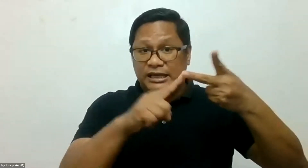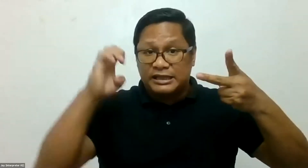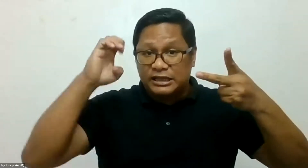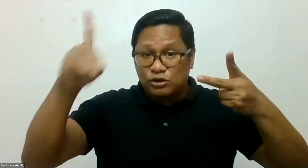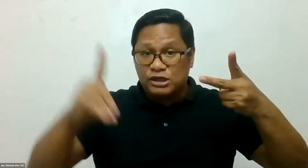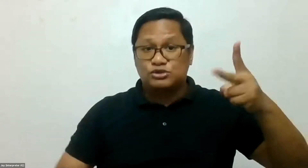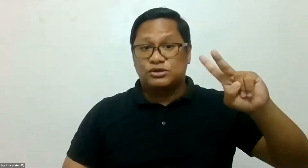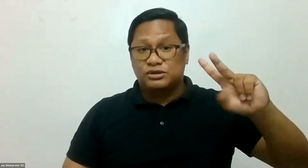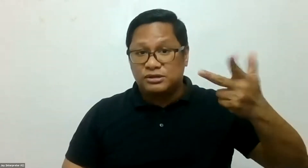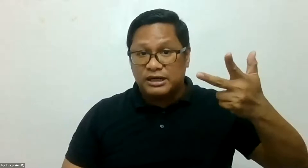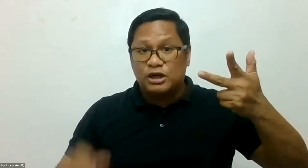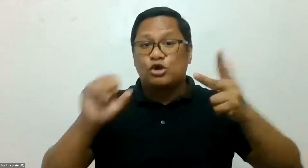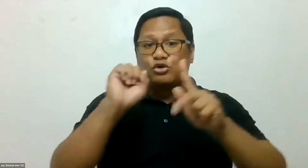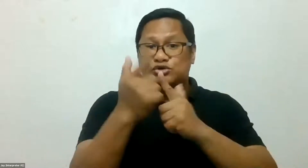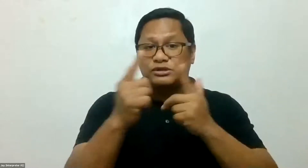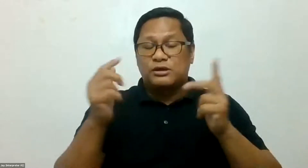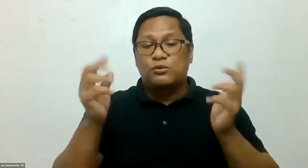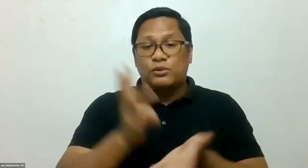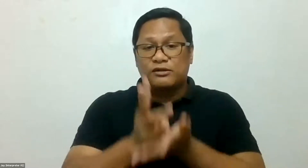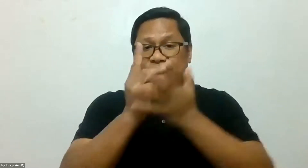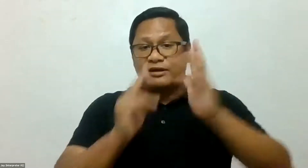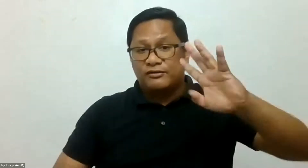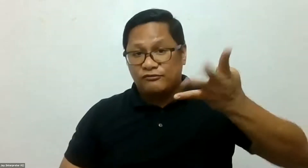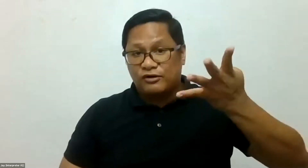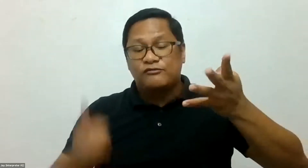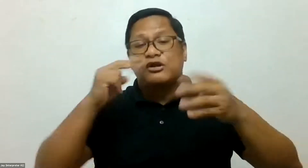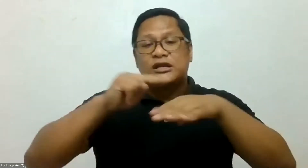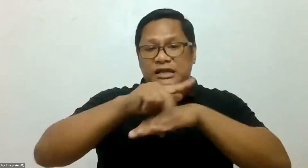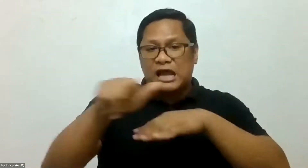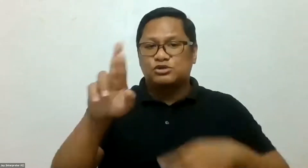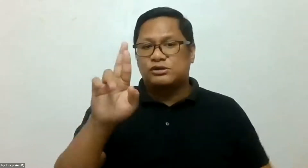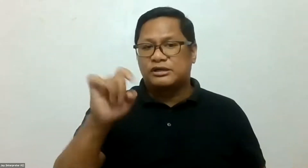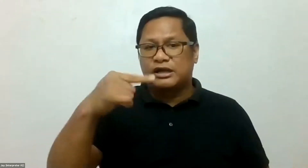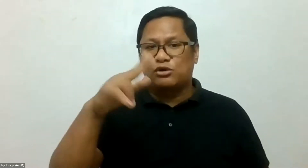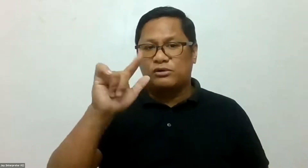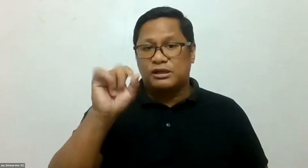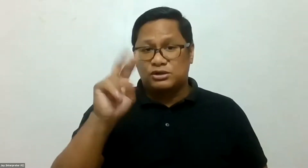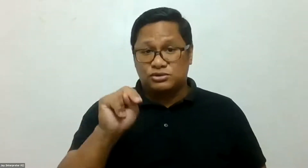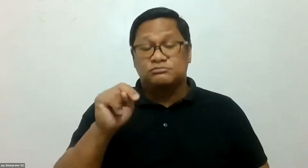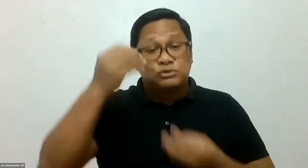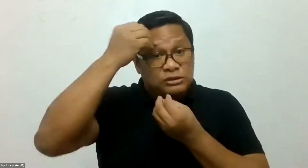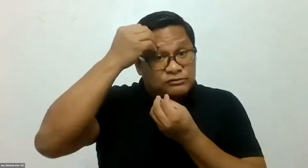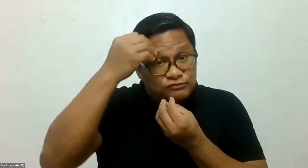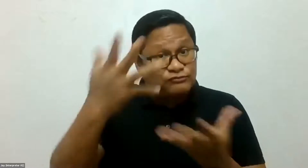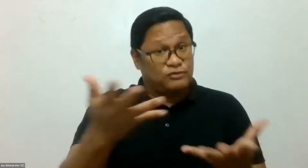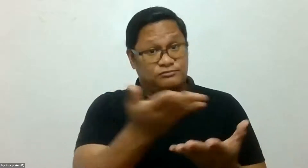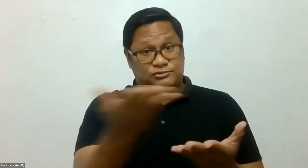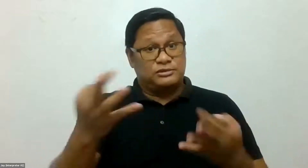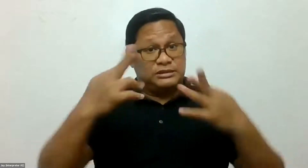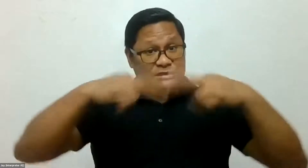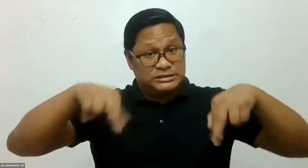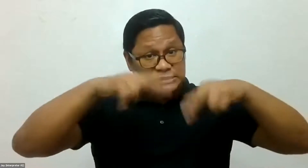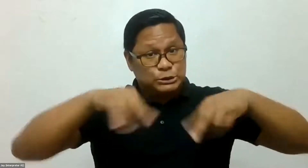education, for social welfare, and for national regulation. And just to give you an idea, our research